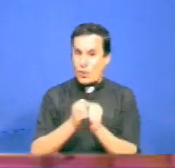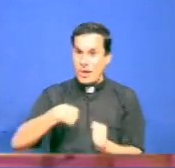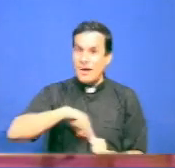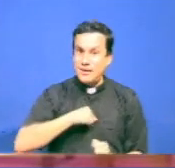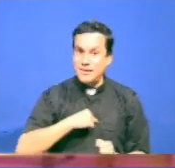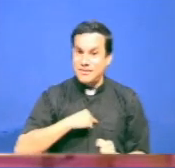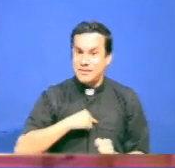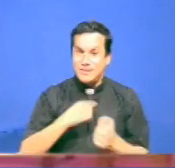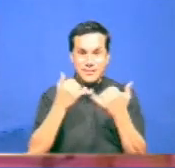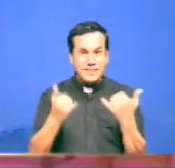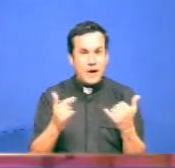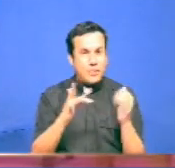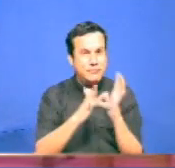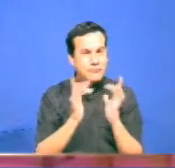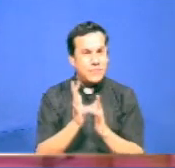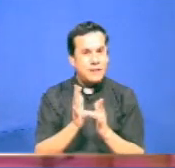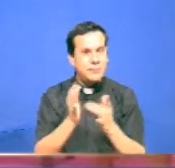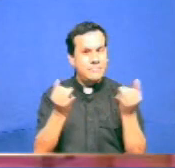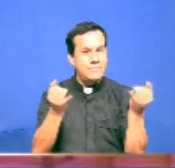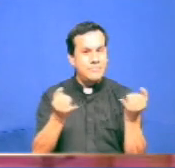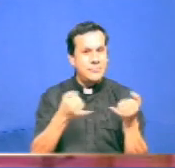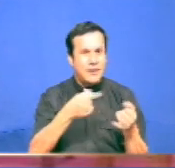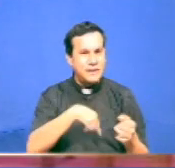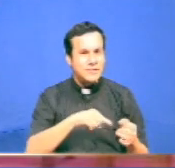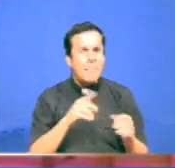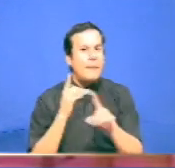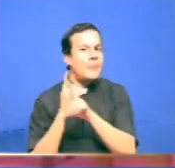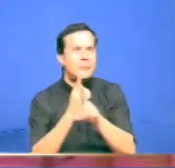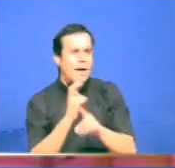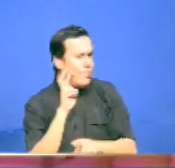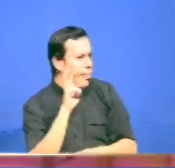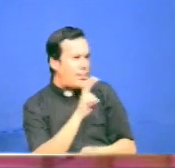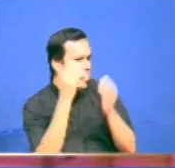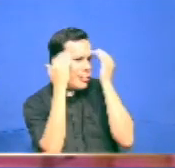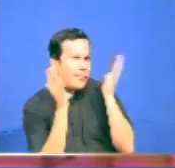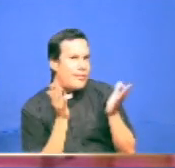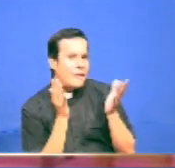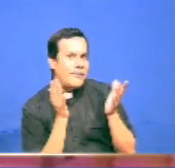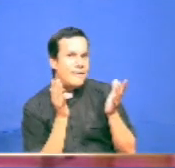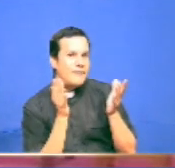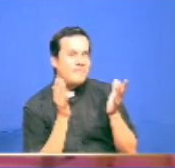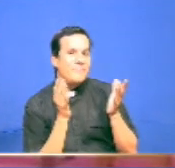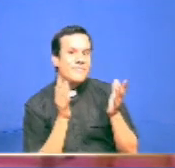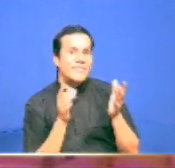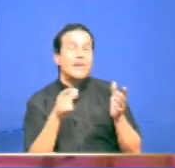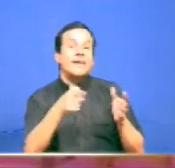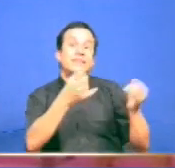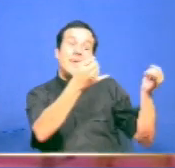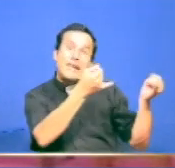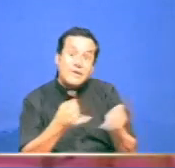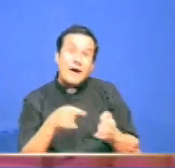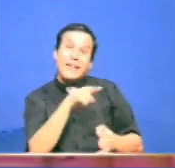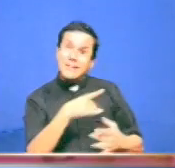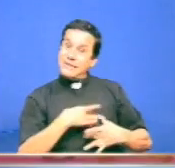is invited in. They didn't know he was the one. He's invited this stranger to join them. Imekuwa